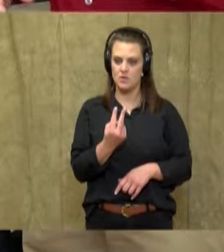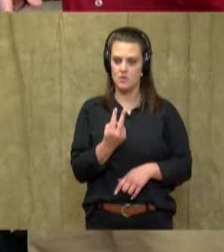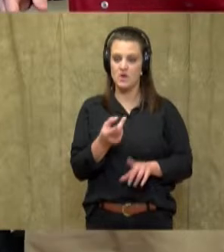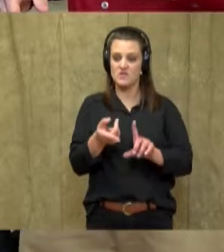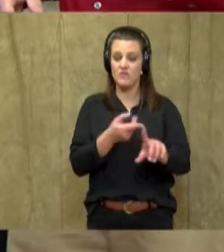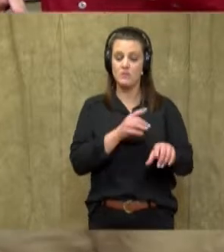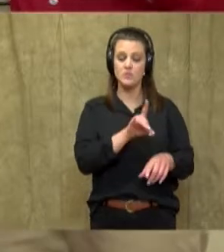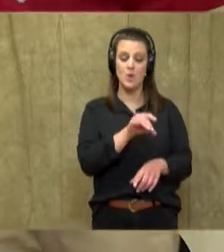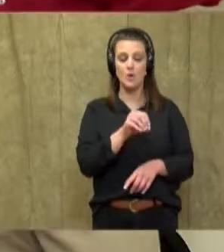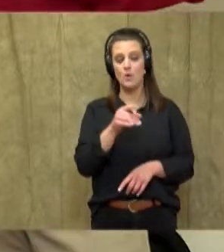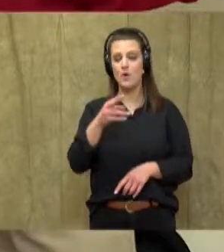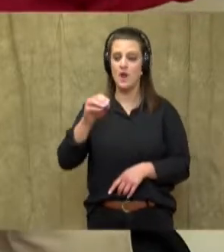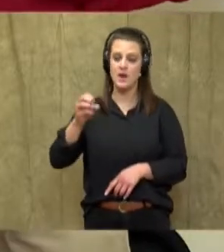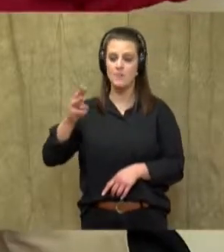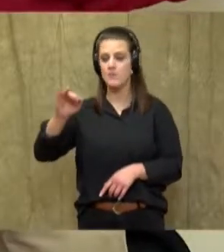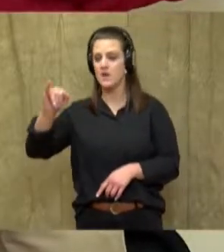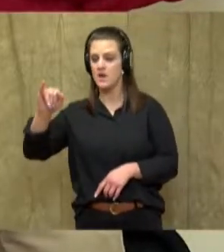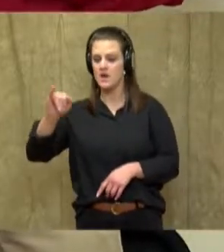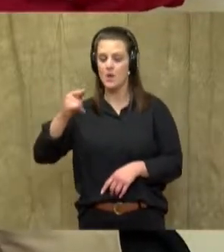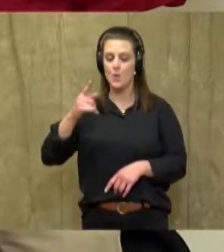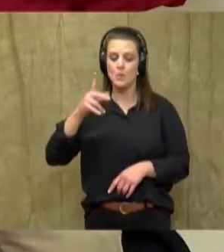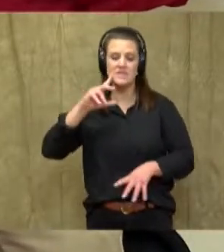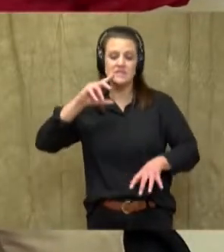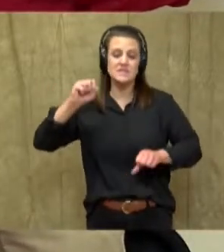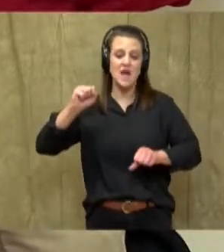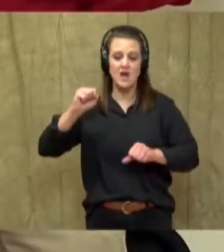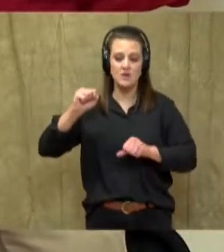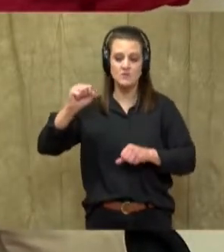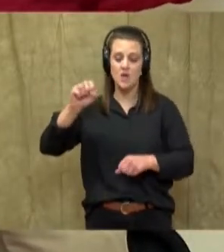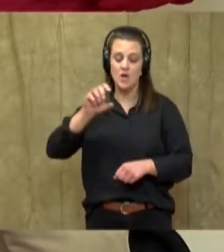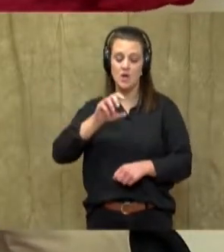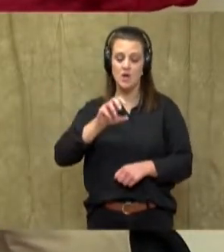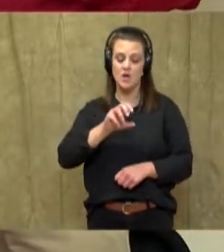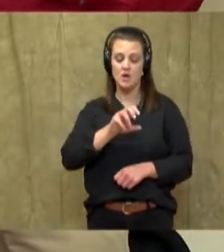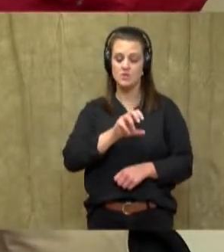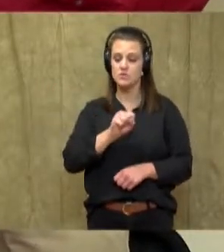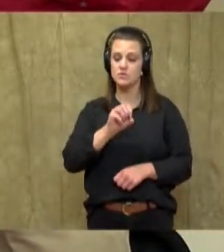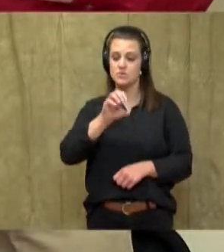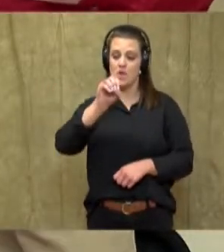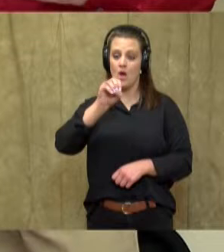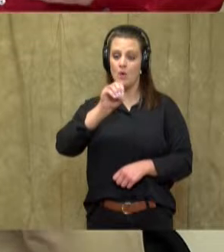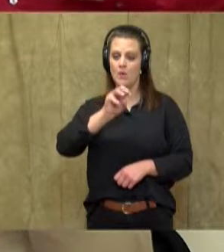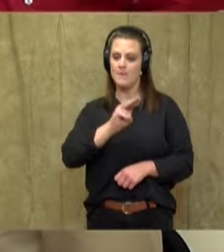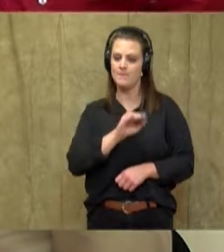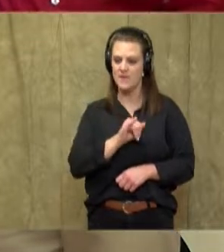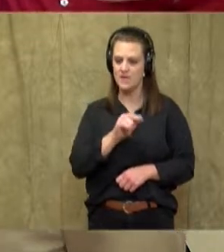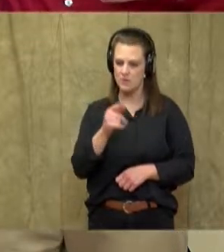we've been working on, we have a sound for so, and we have a sound for me.